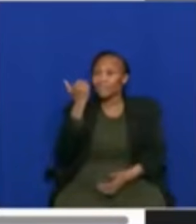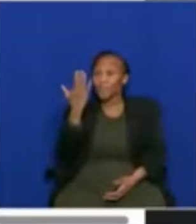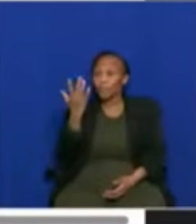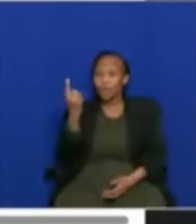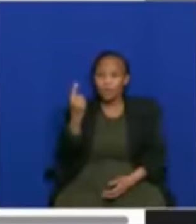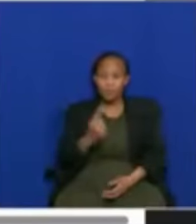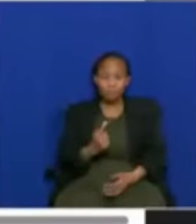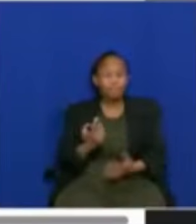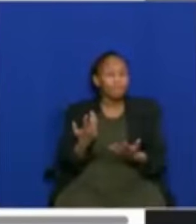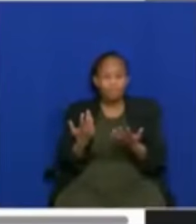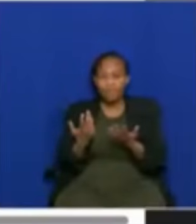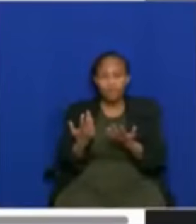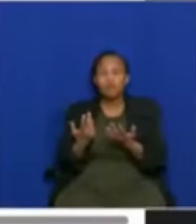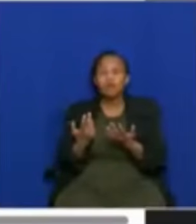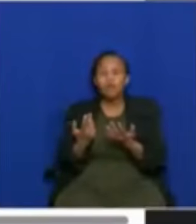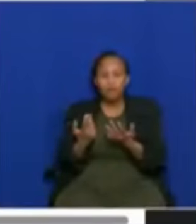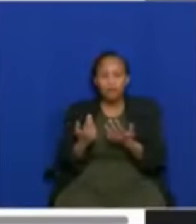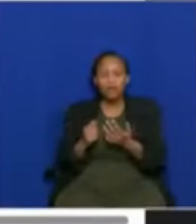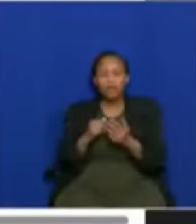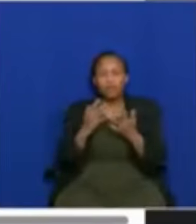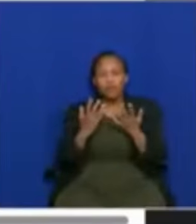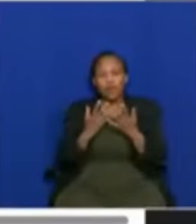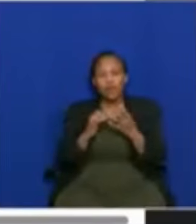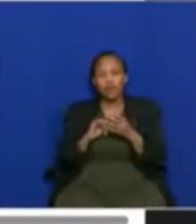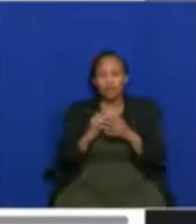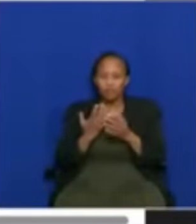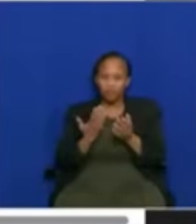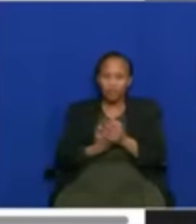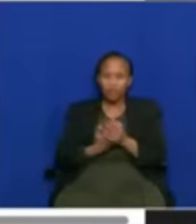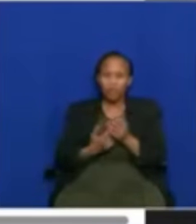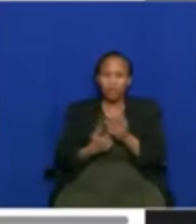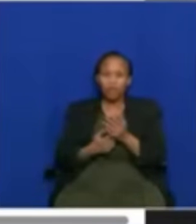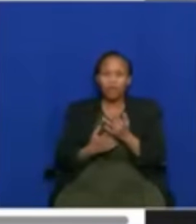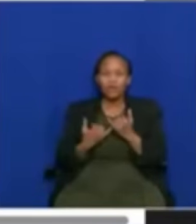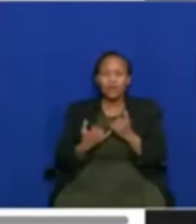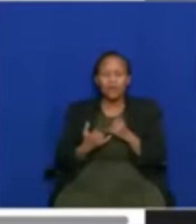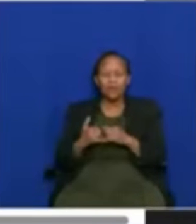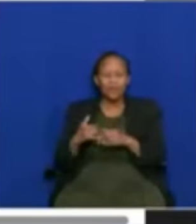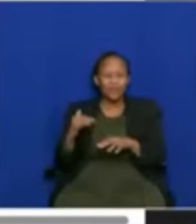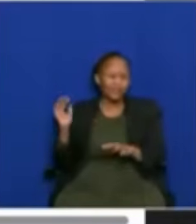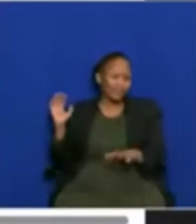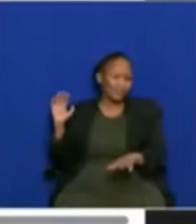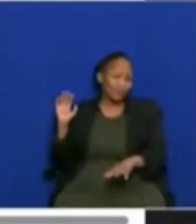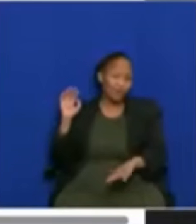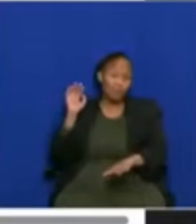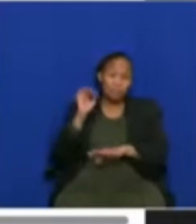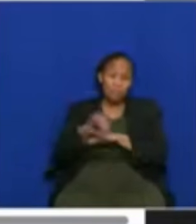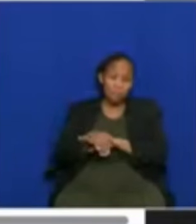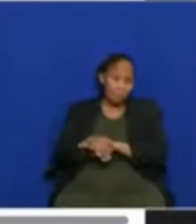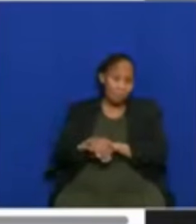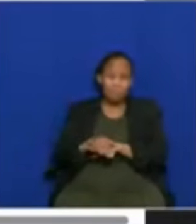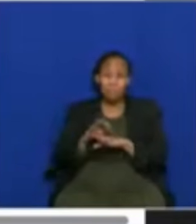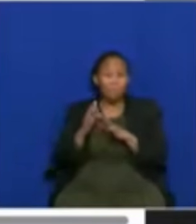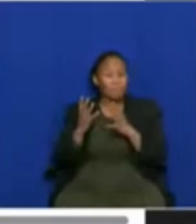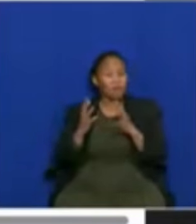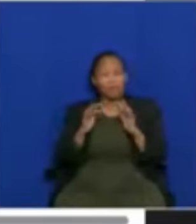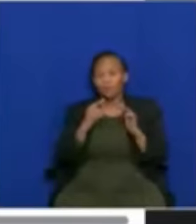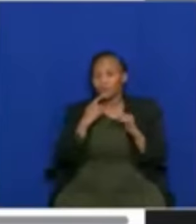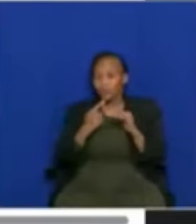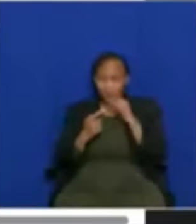You'll agree it's way beyond the scope of determining whether or not the appointment of Brigadier